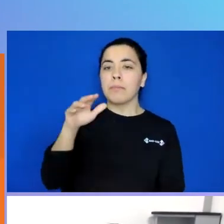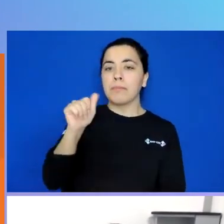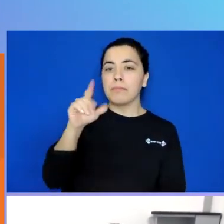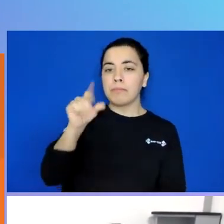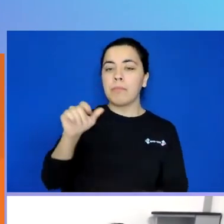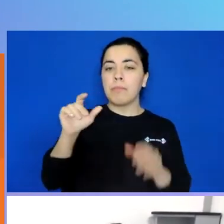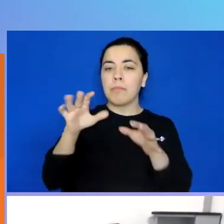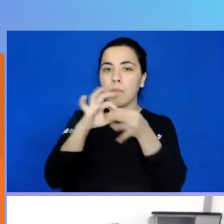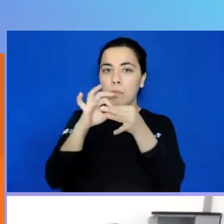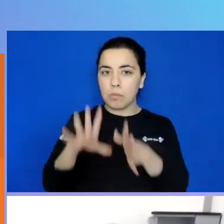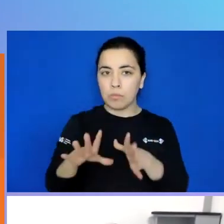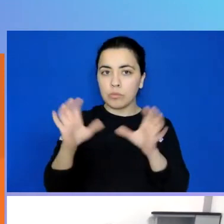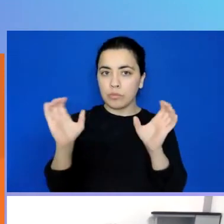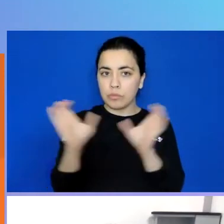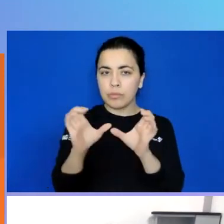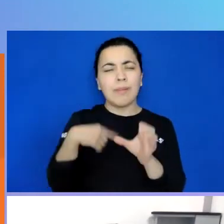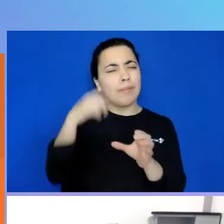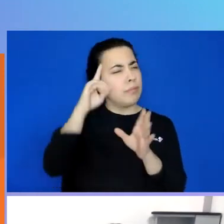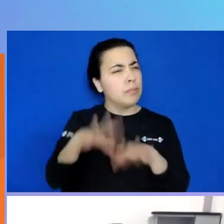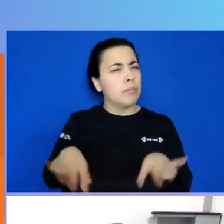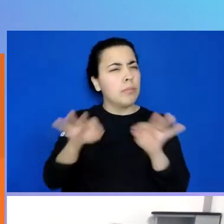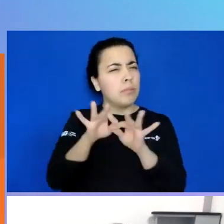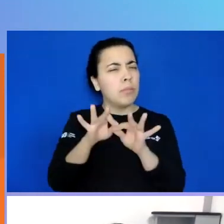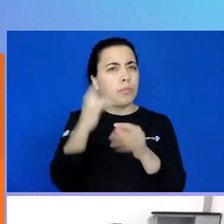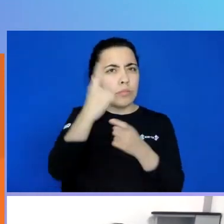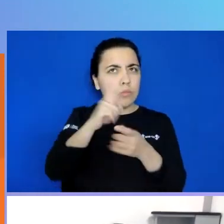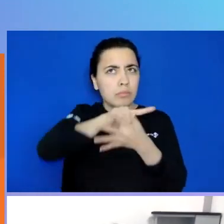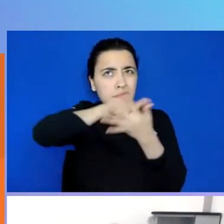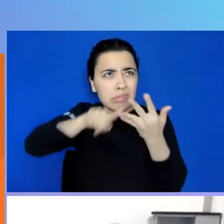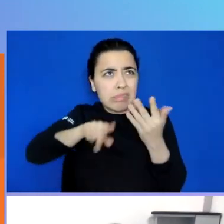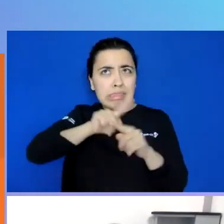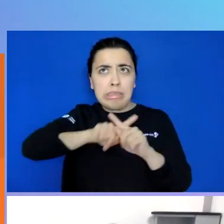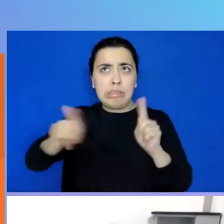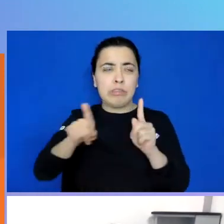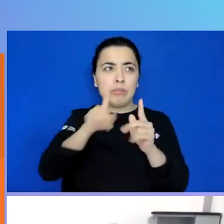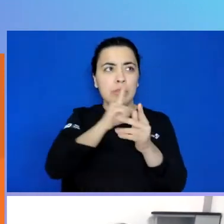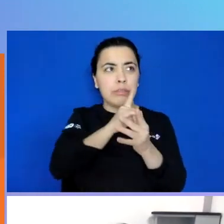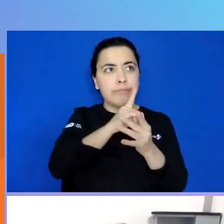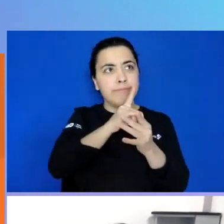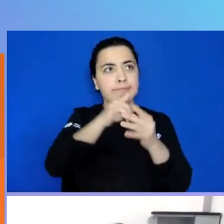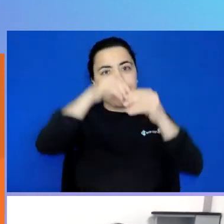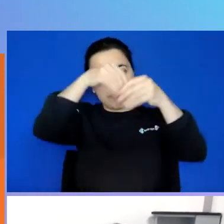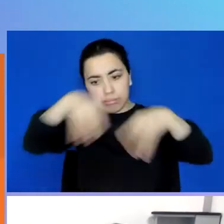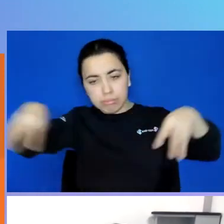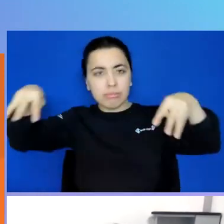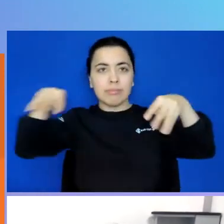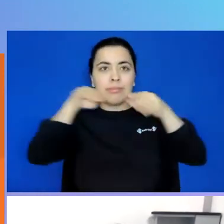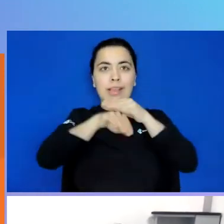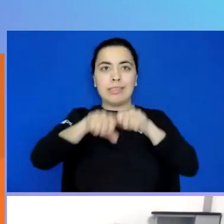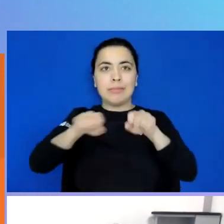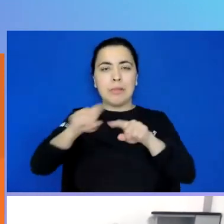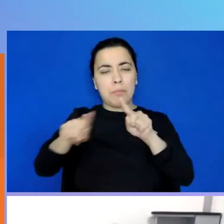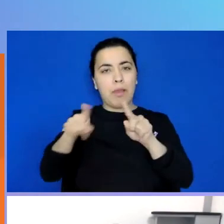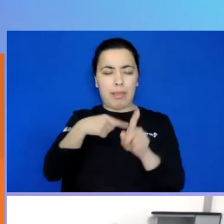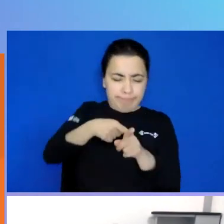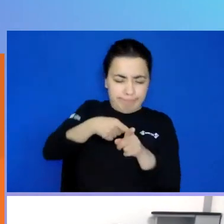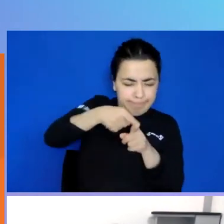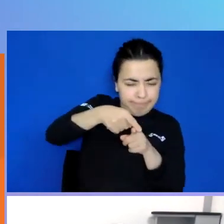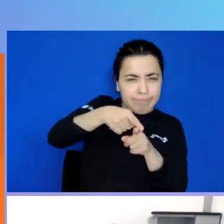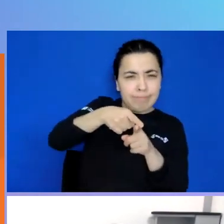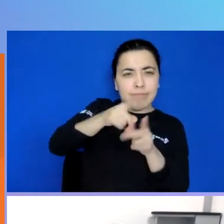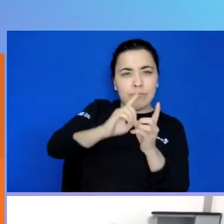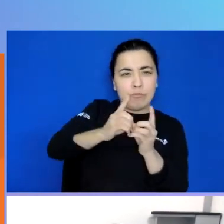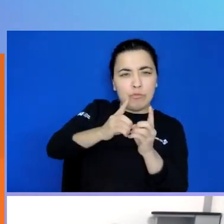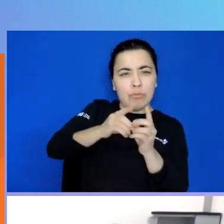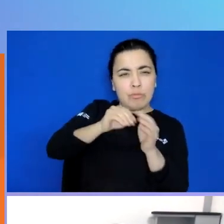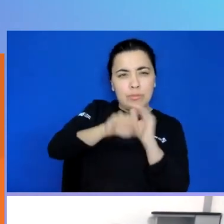certification, because I think it's really important for us to consider all aspects of accessibility, even though I tend to specialize in digital. I've